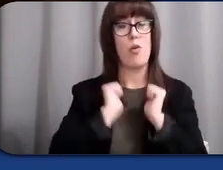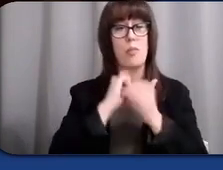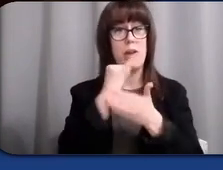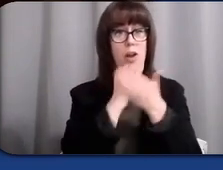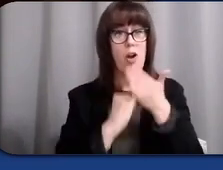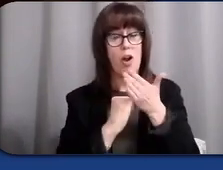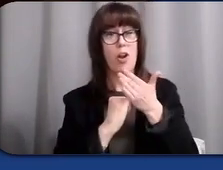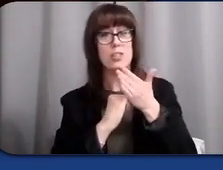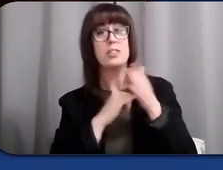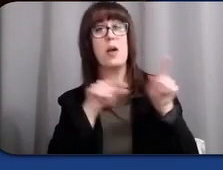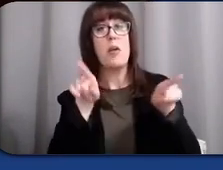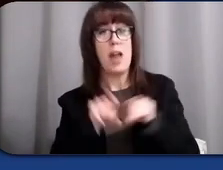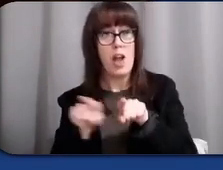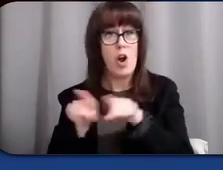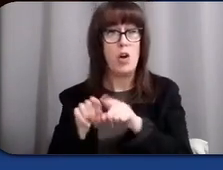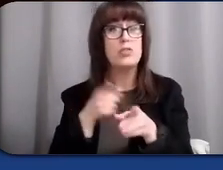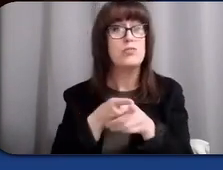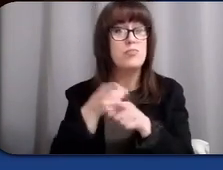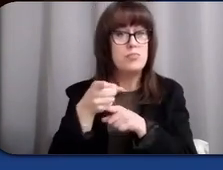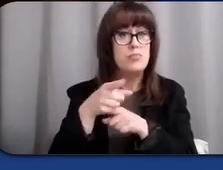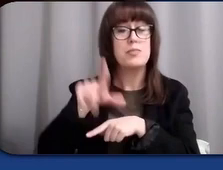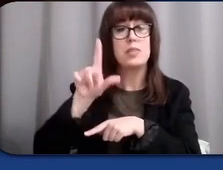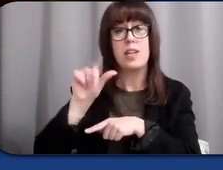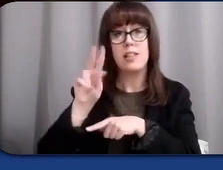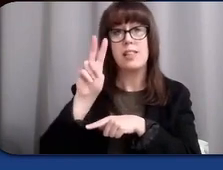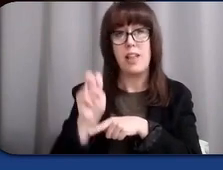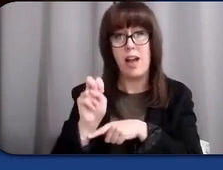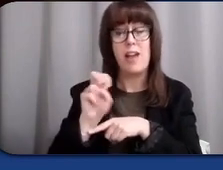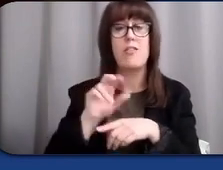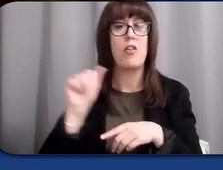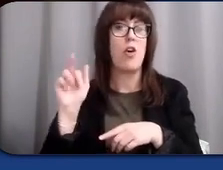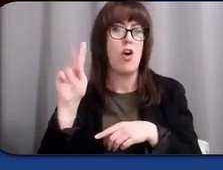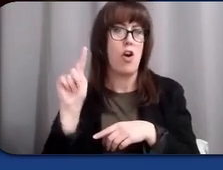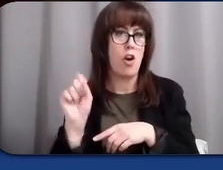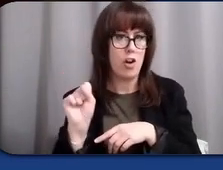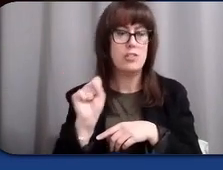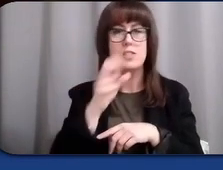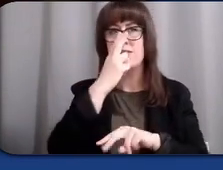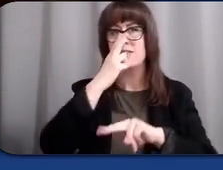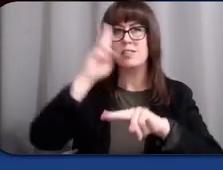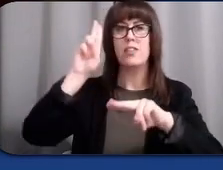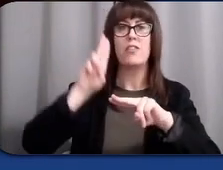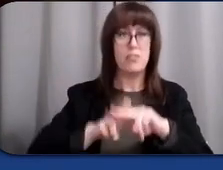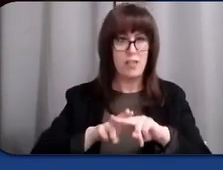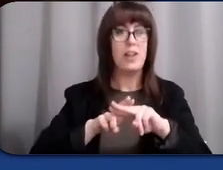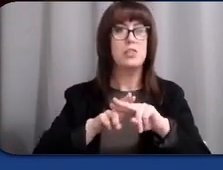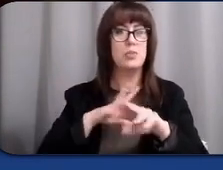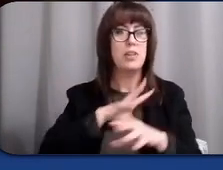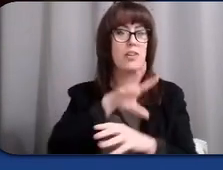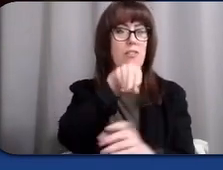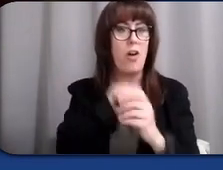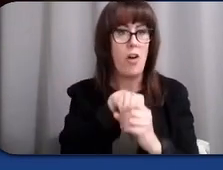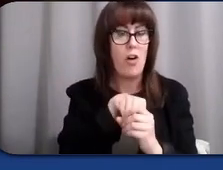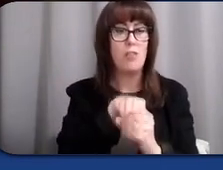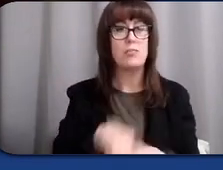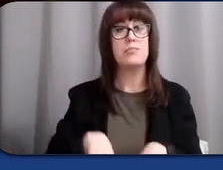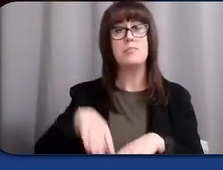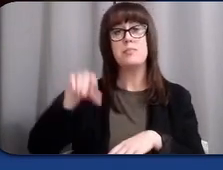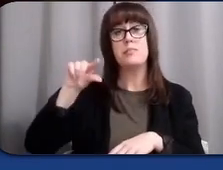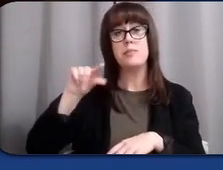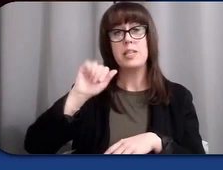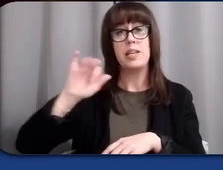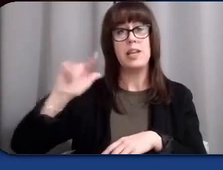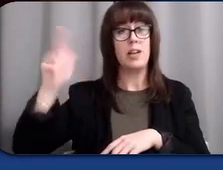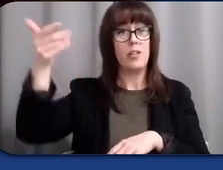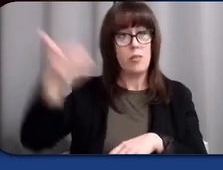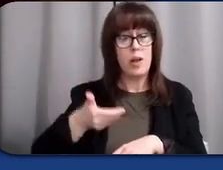into JKP programming has been great fun. Gail invited me to become a part of the JKP, and I began